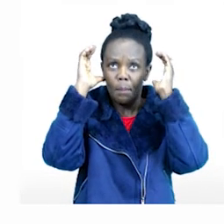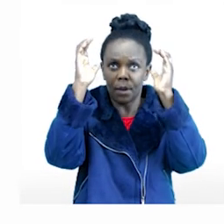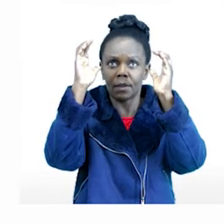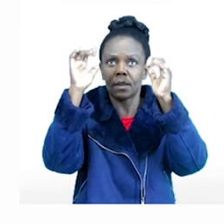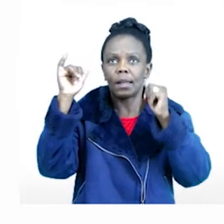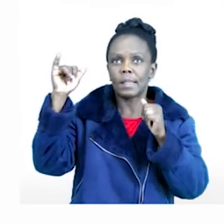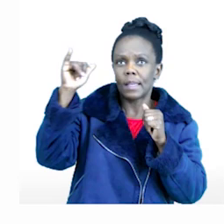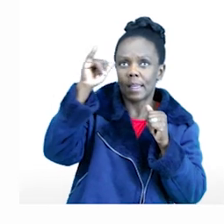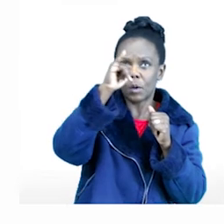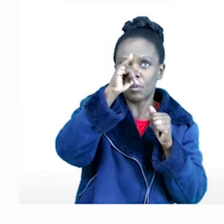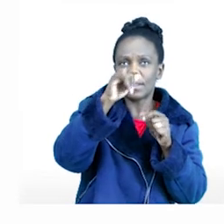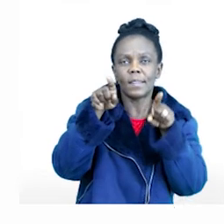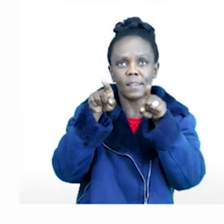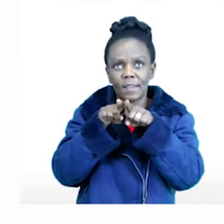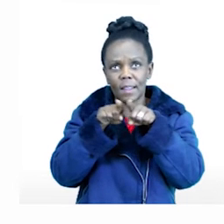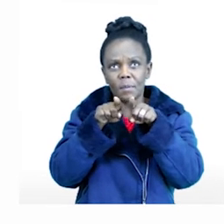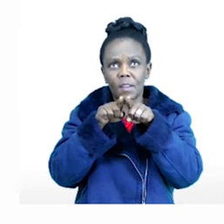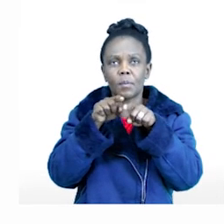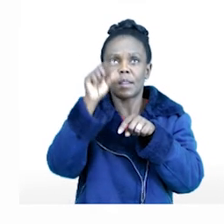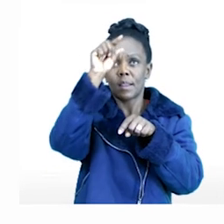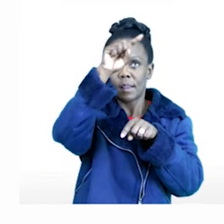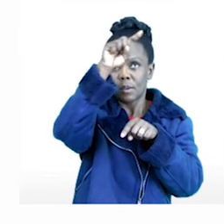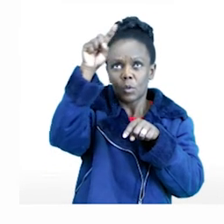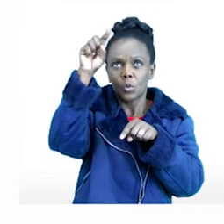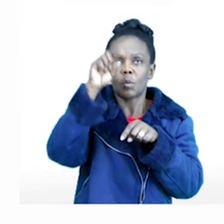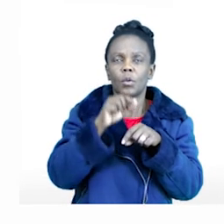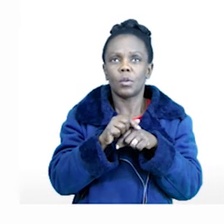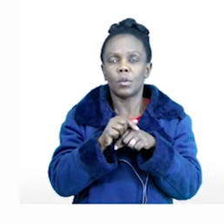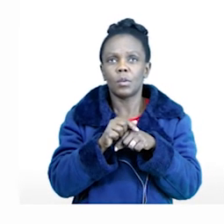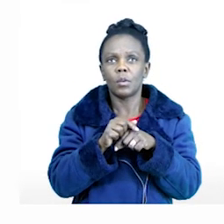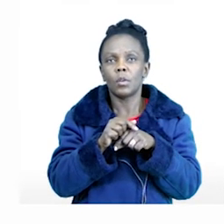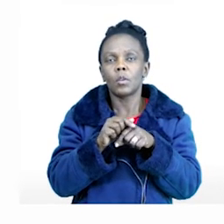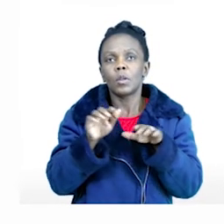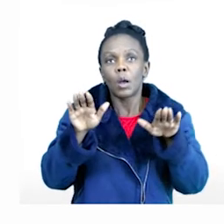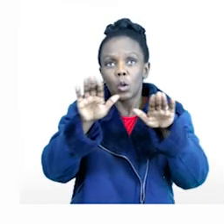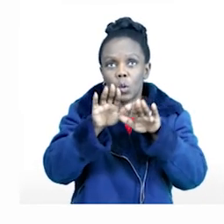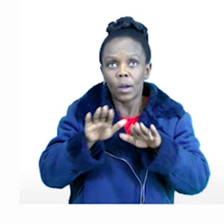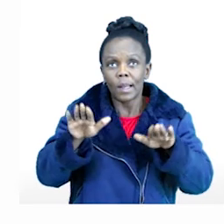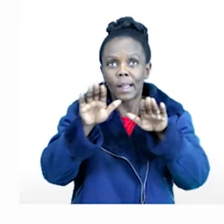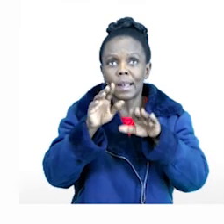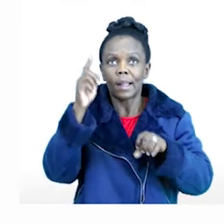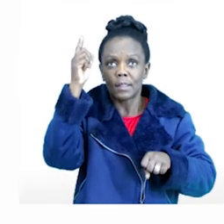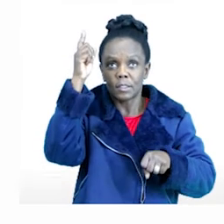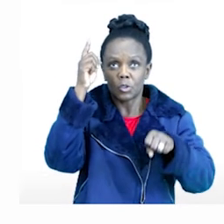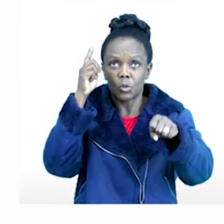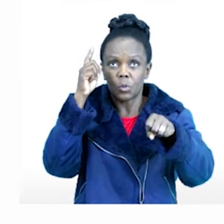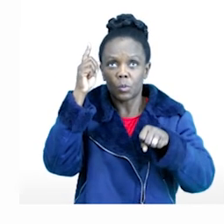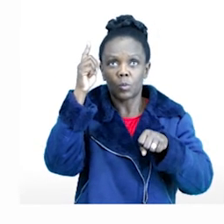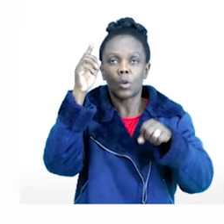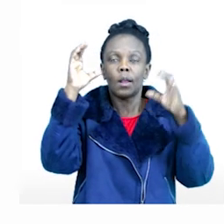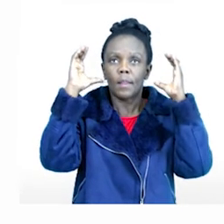an aeroplane. I'd like you to color the tractor, the bus, and the